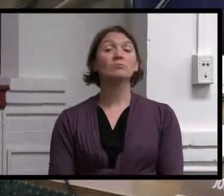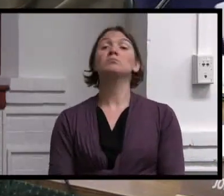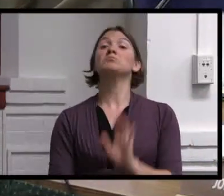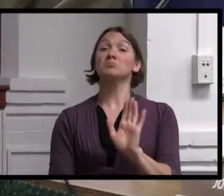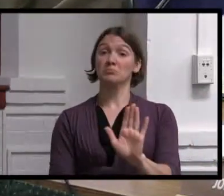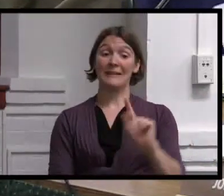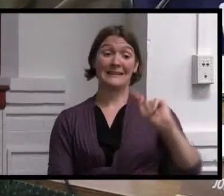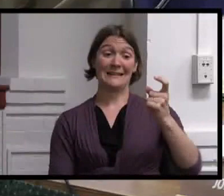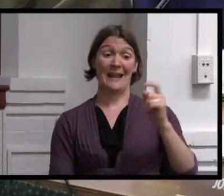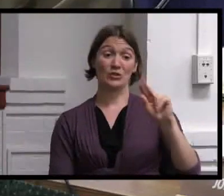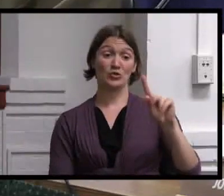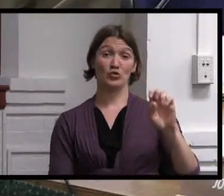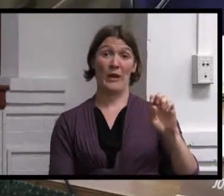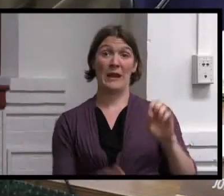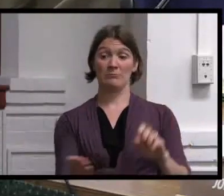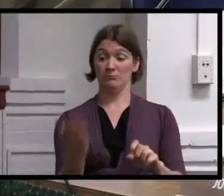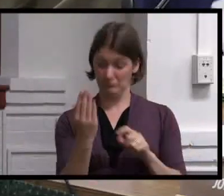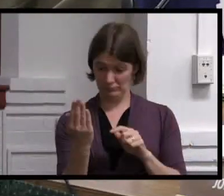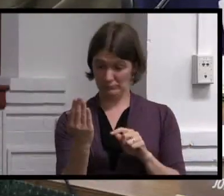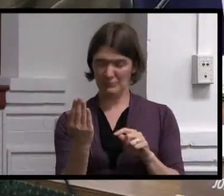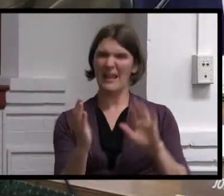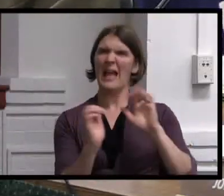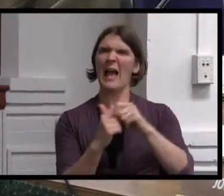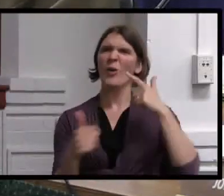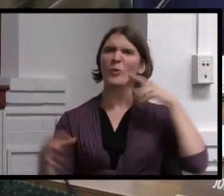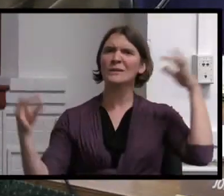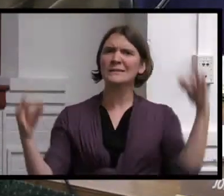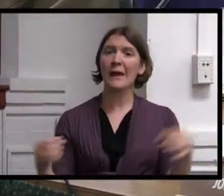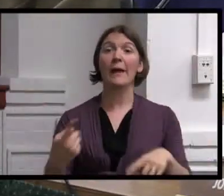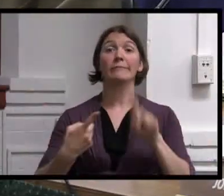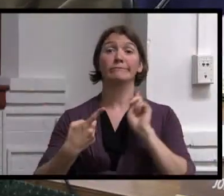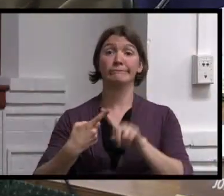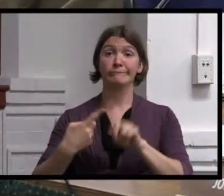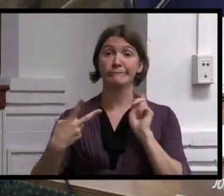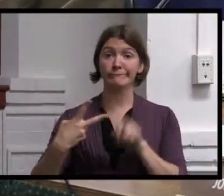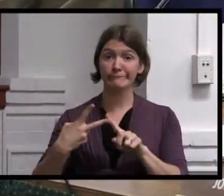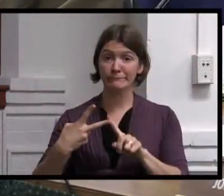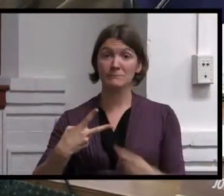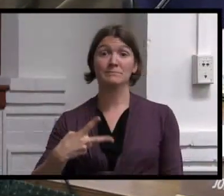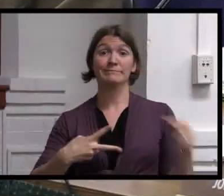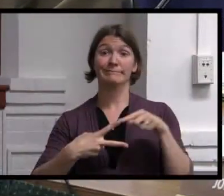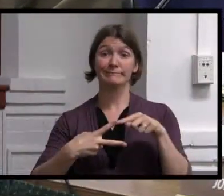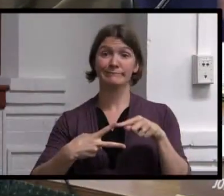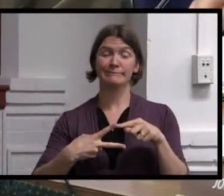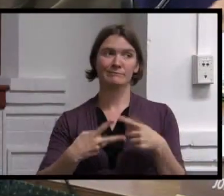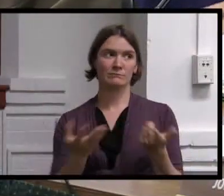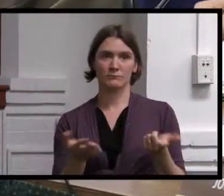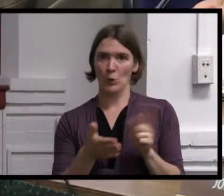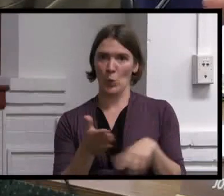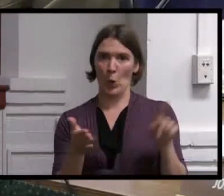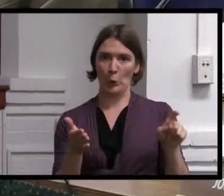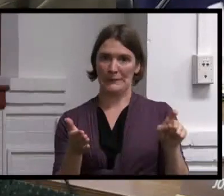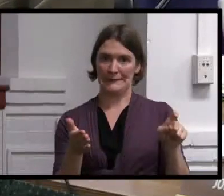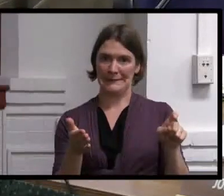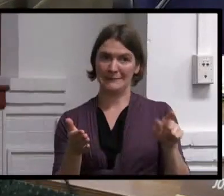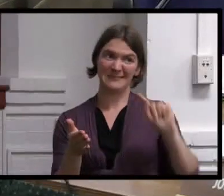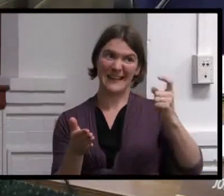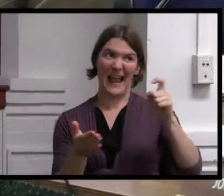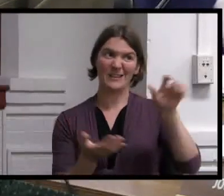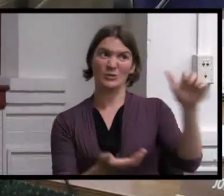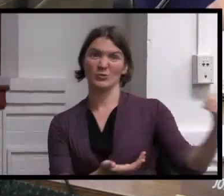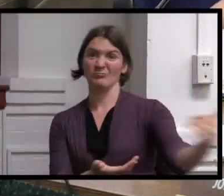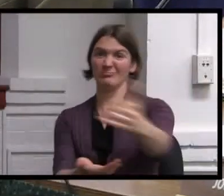Recommendation for a tax rate that's before you is driven by two things. One is the overall need for a certain amount of taxes